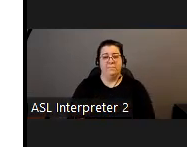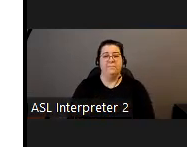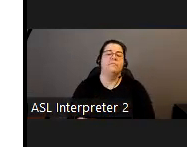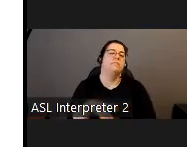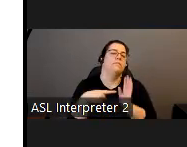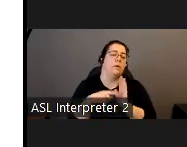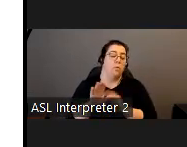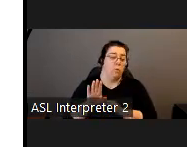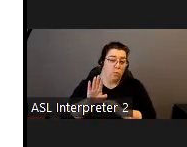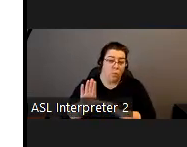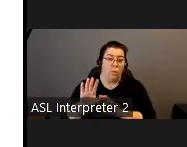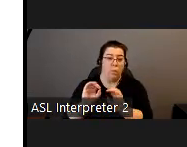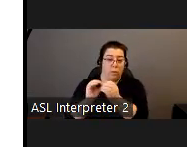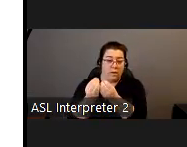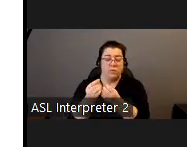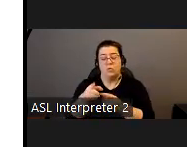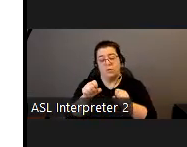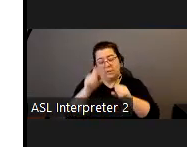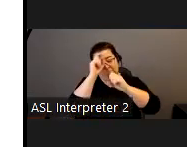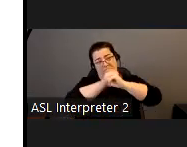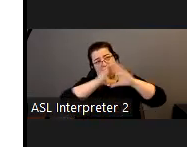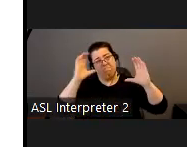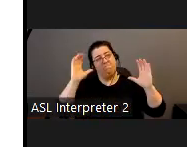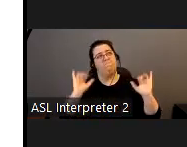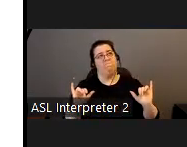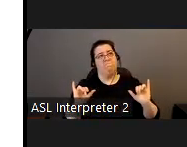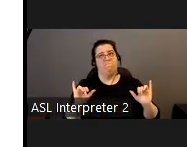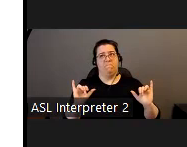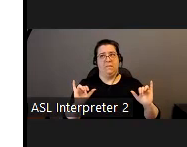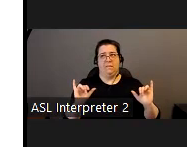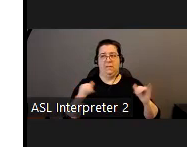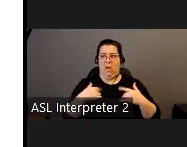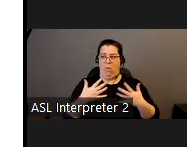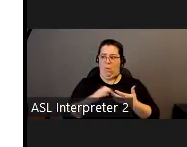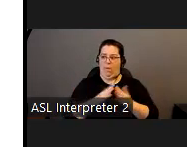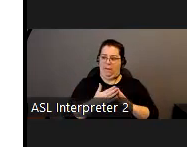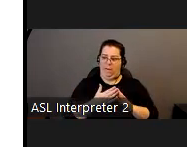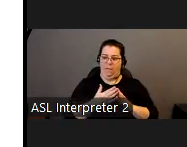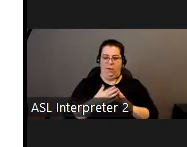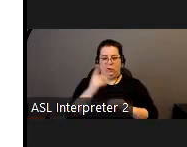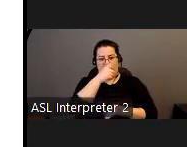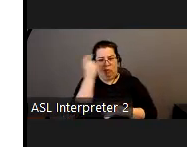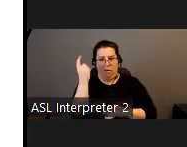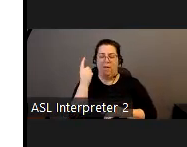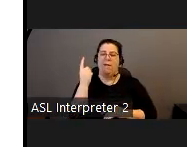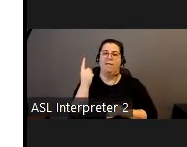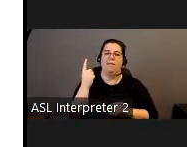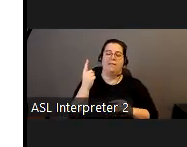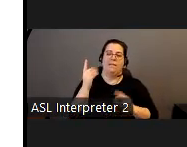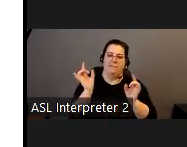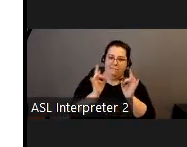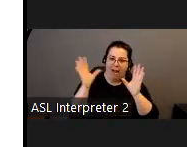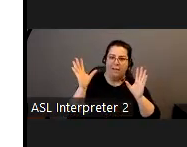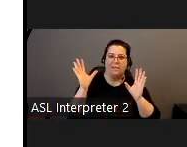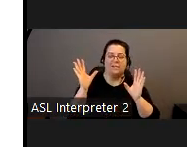organizations can consider the principles around becoming trauma and violence informed. What are your policies like? What are your practices